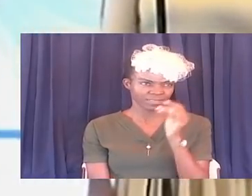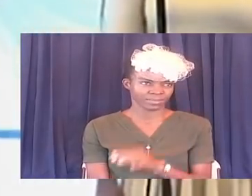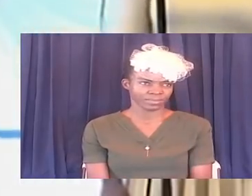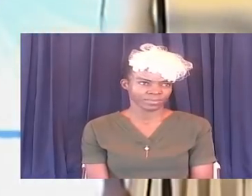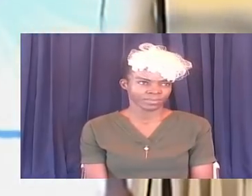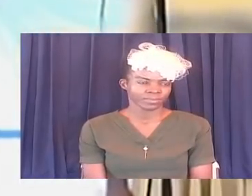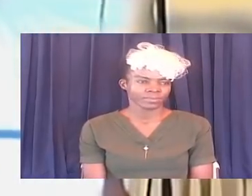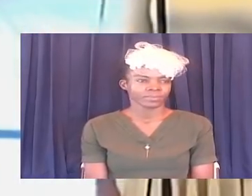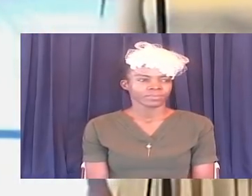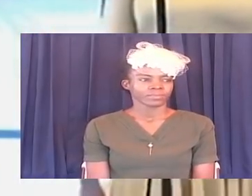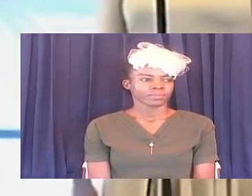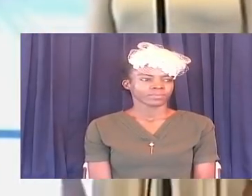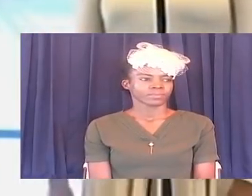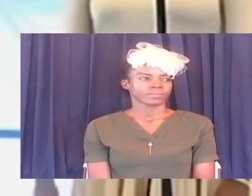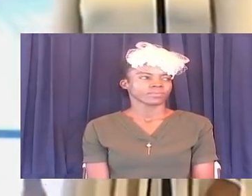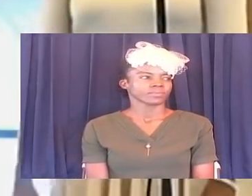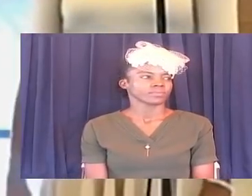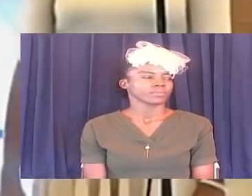Lisa, can I just pray?